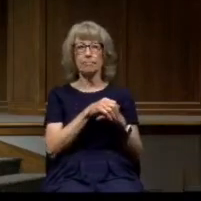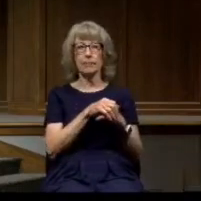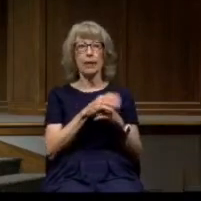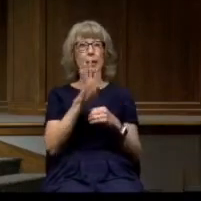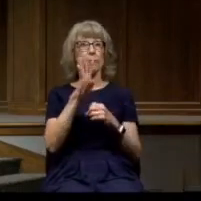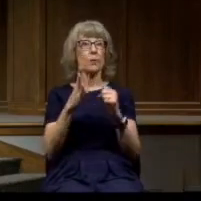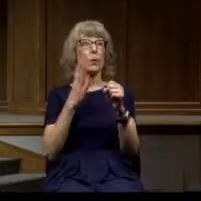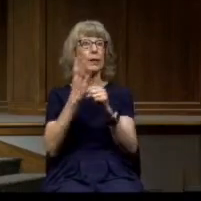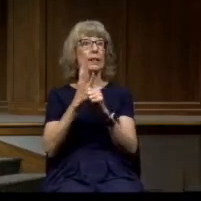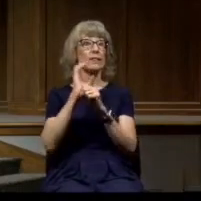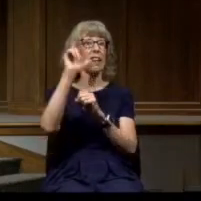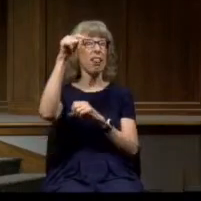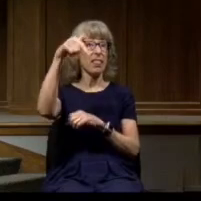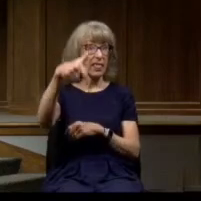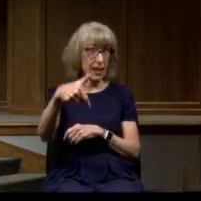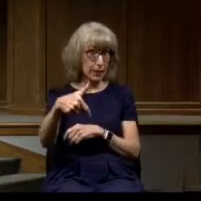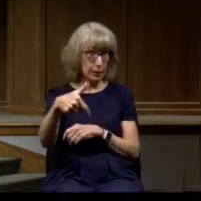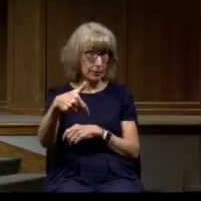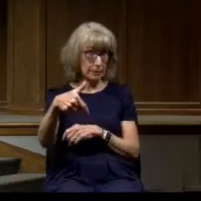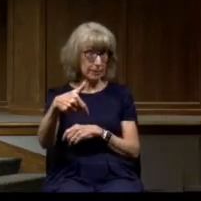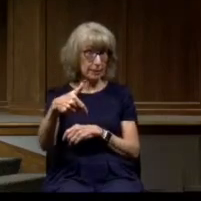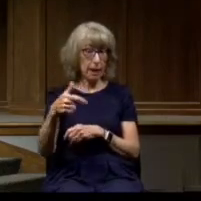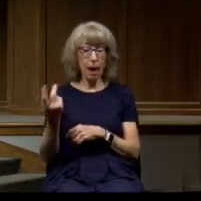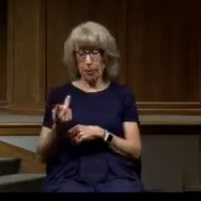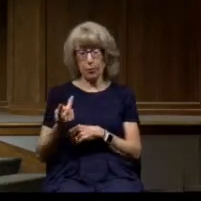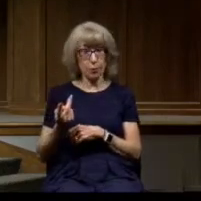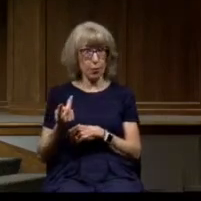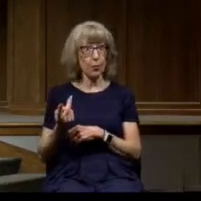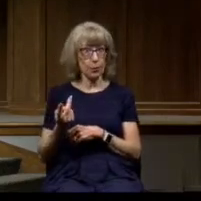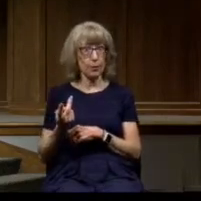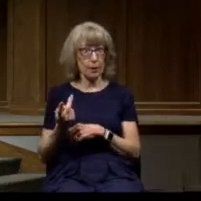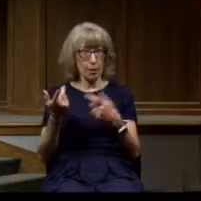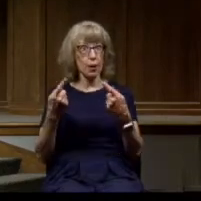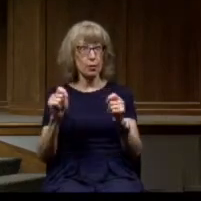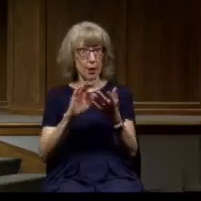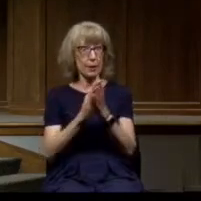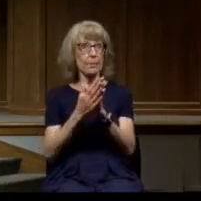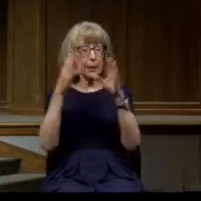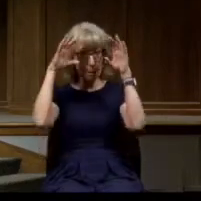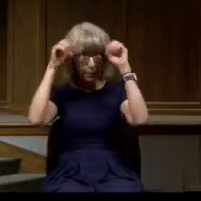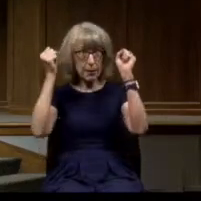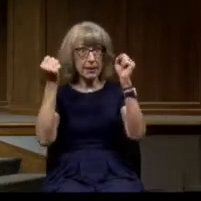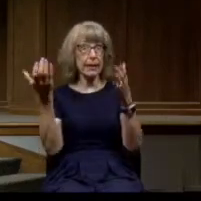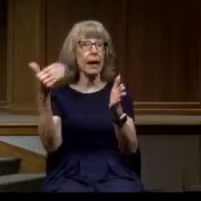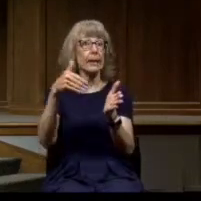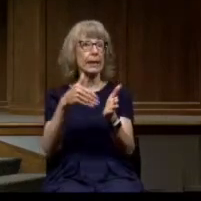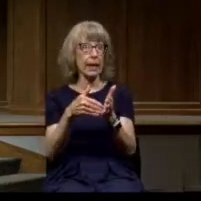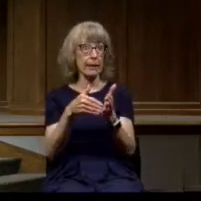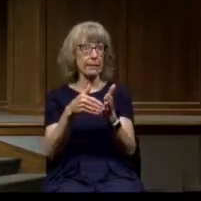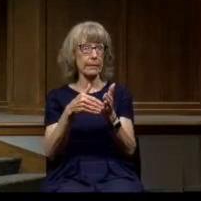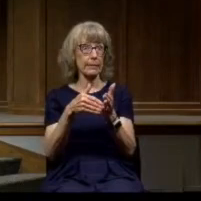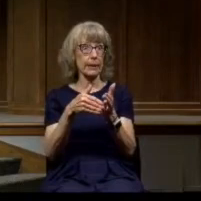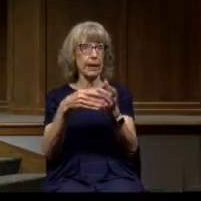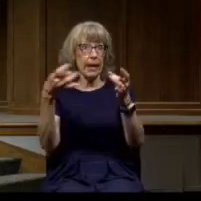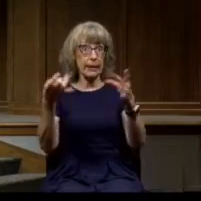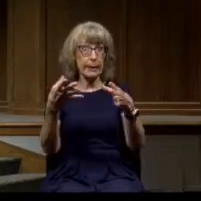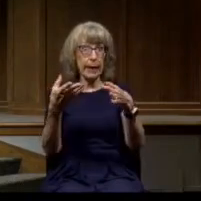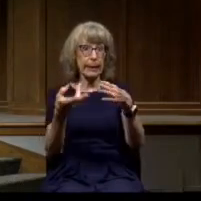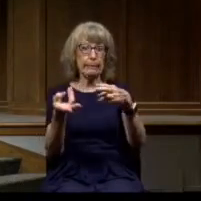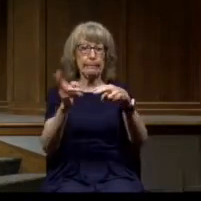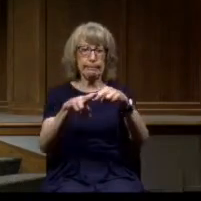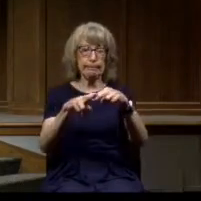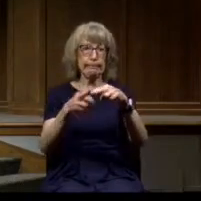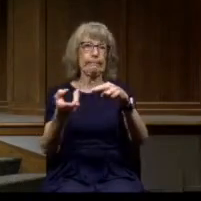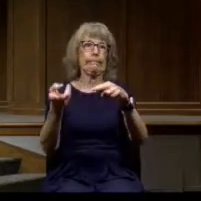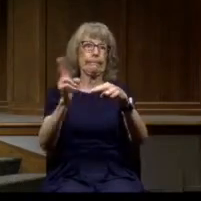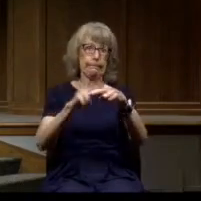each other again. And this time it's even worse. The political hatred and animosity and just the language used towards each